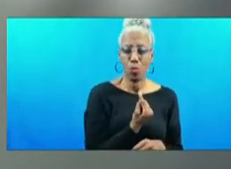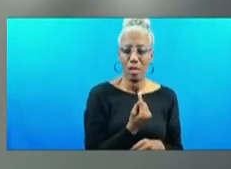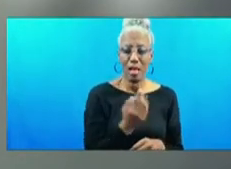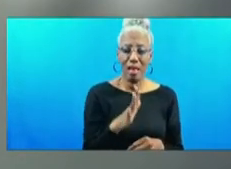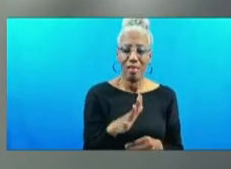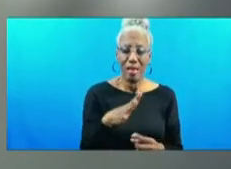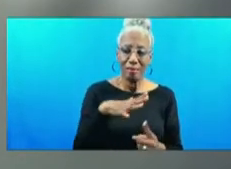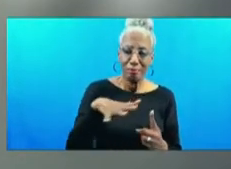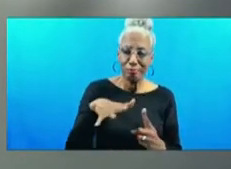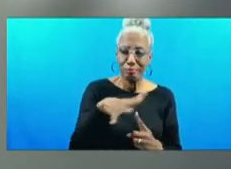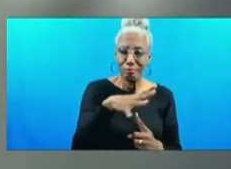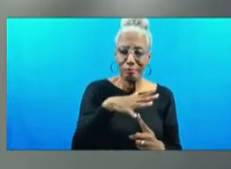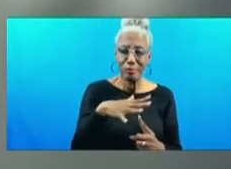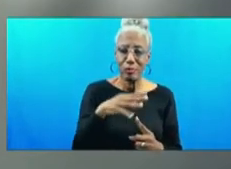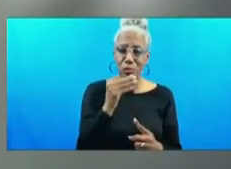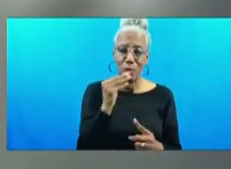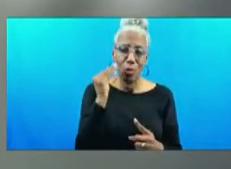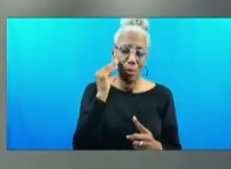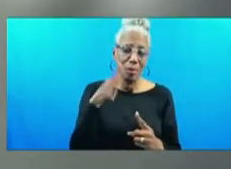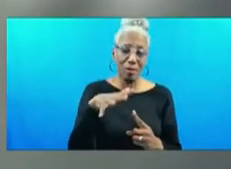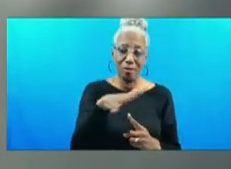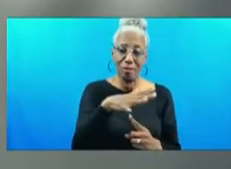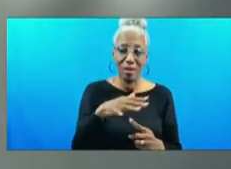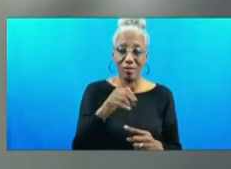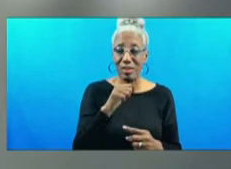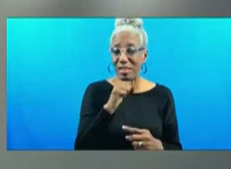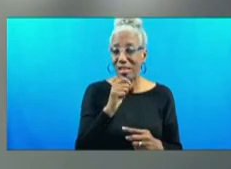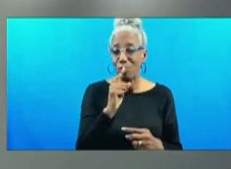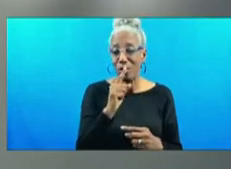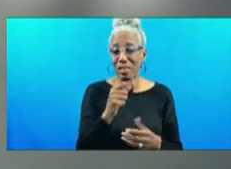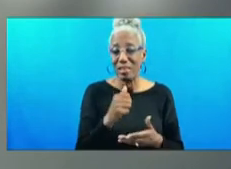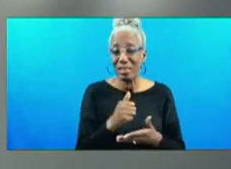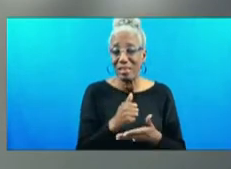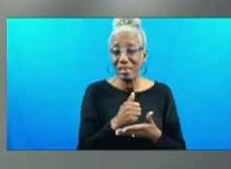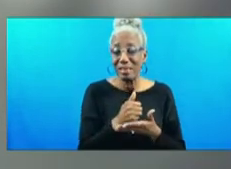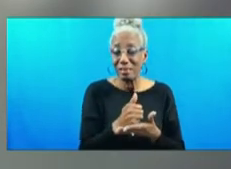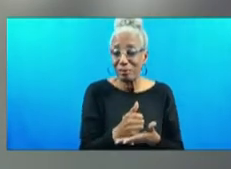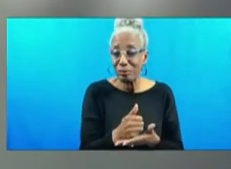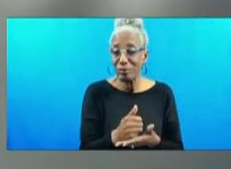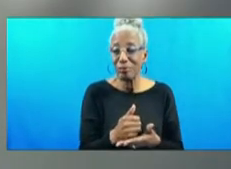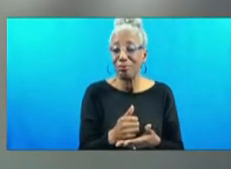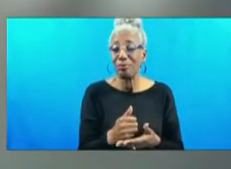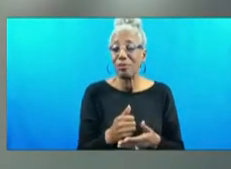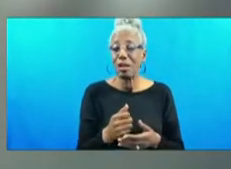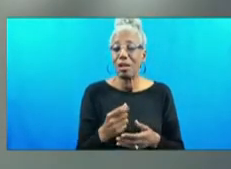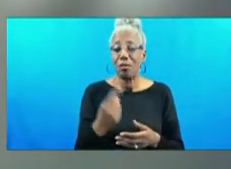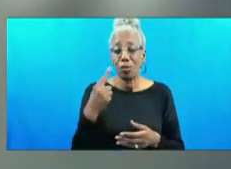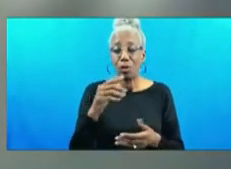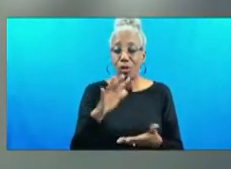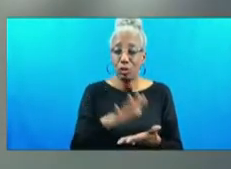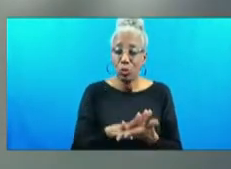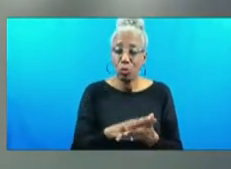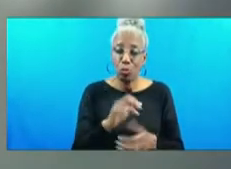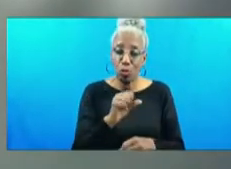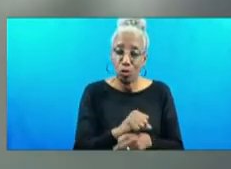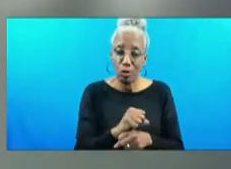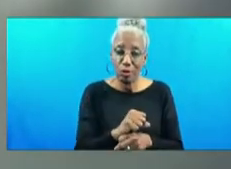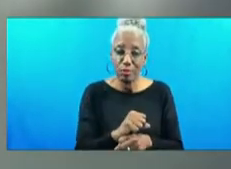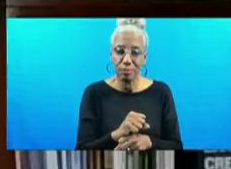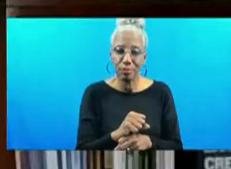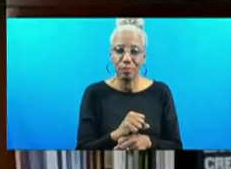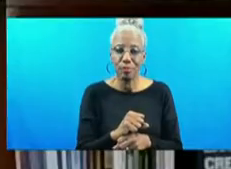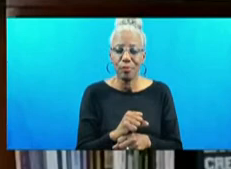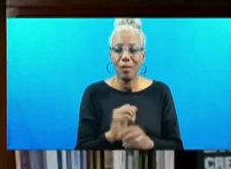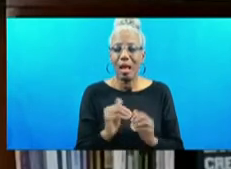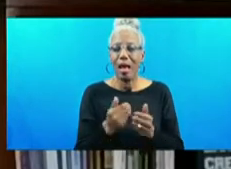of working. So what, if anything, is the school system able to do for them? Yes, thank